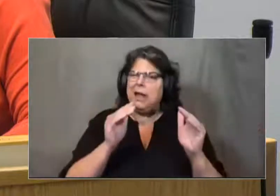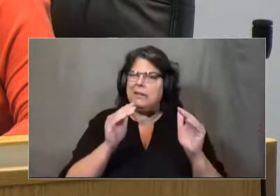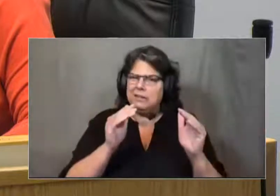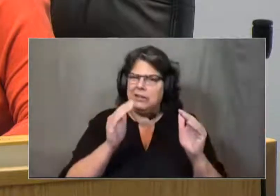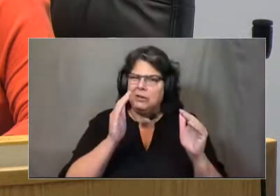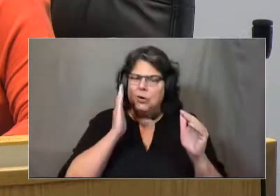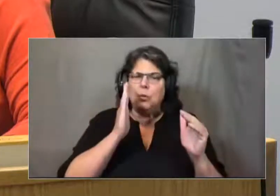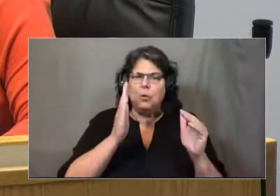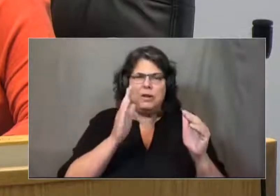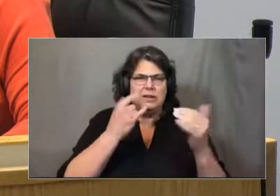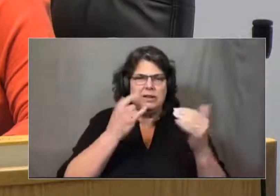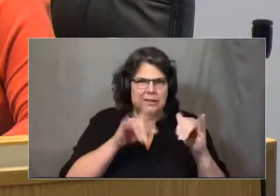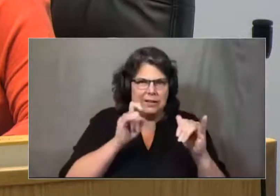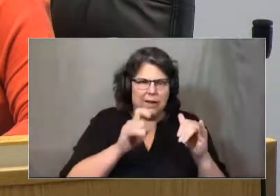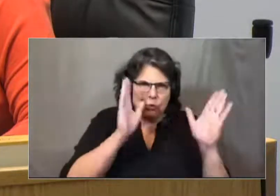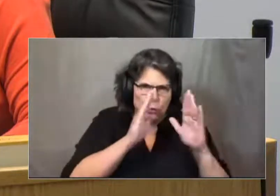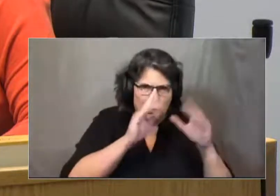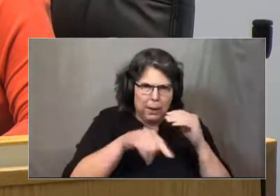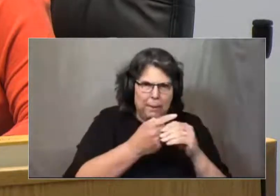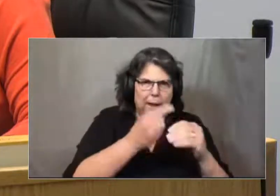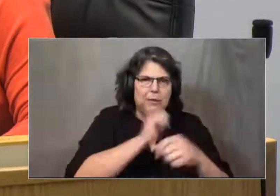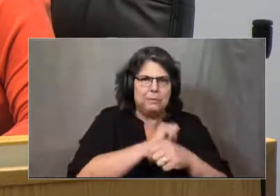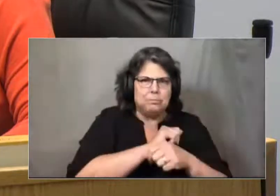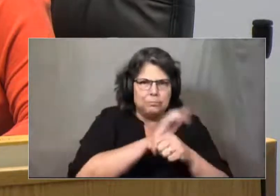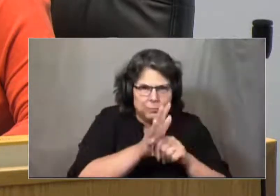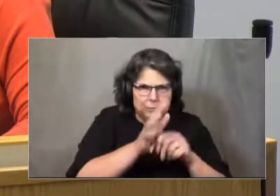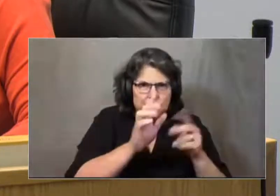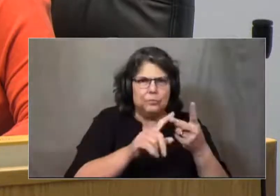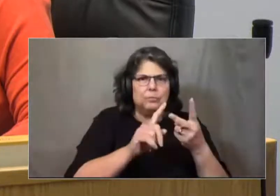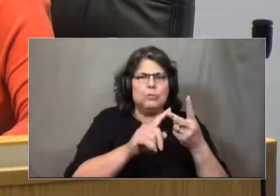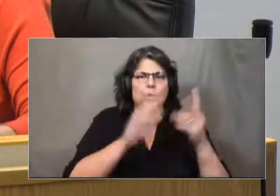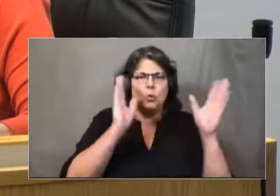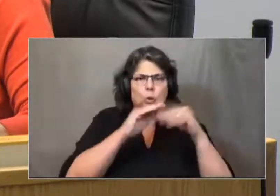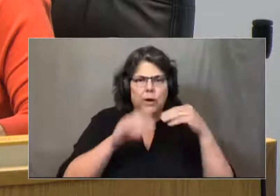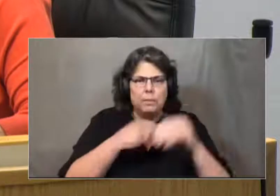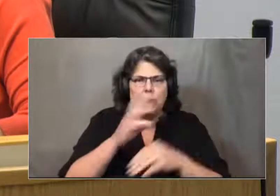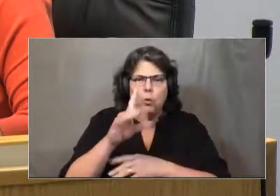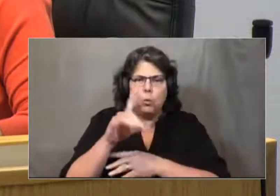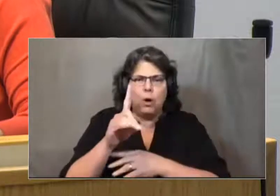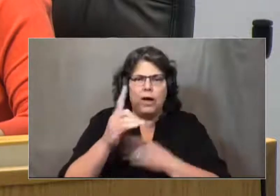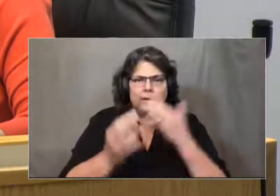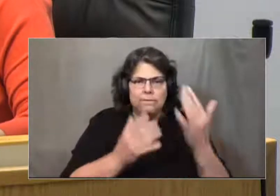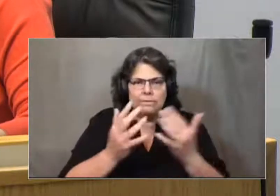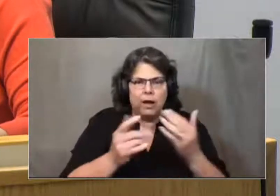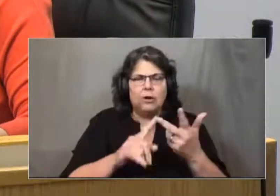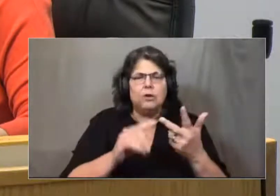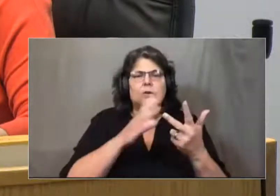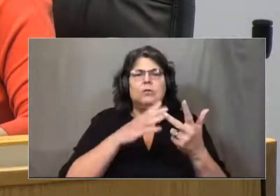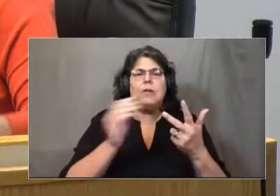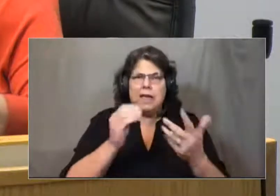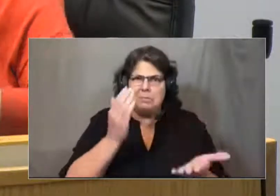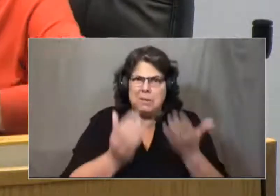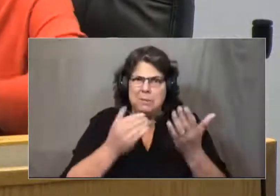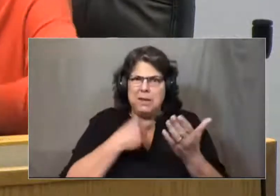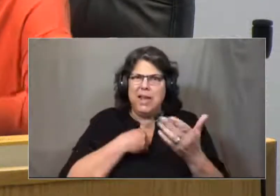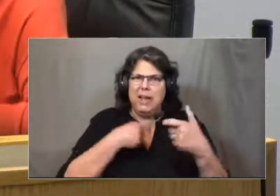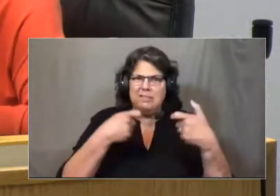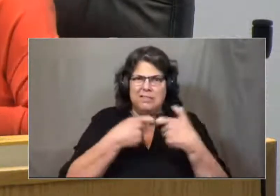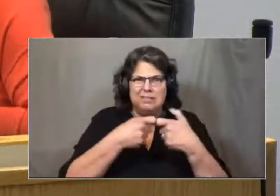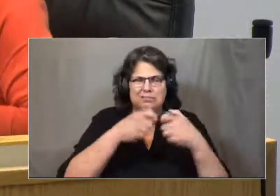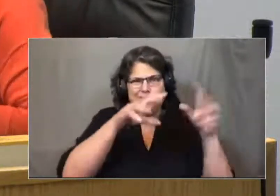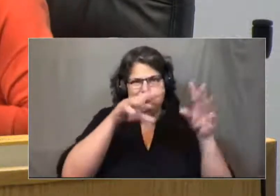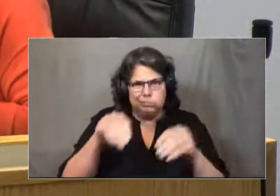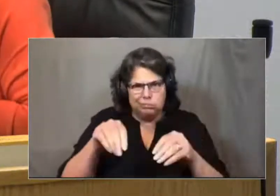for a pandemic, dealing with wildfires, and the possibility of a public safety power shutoff. I would like